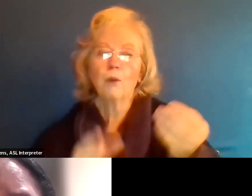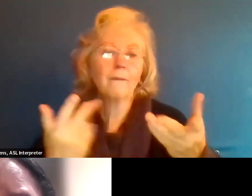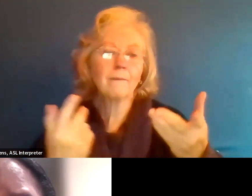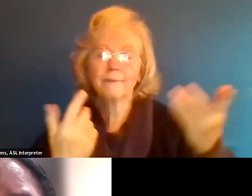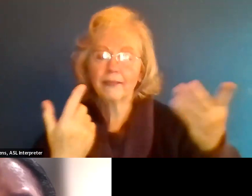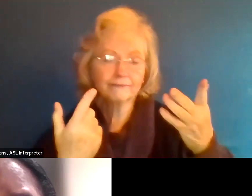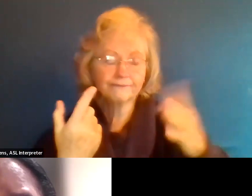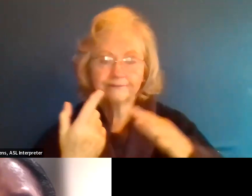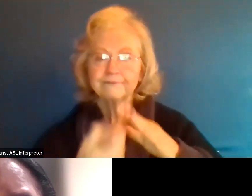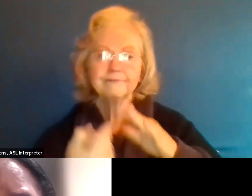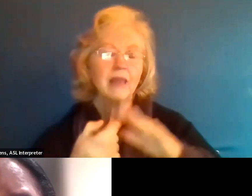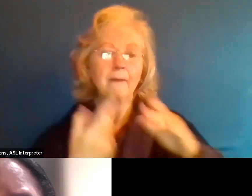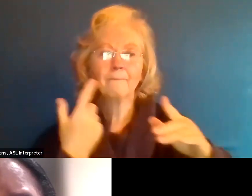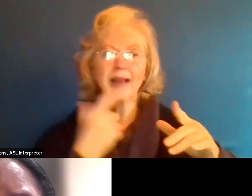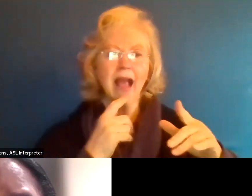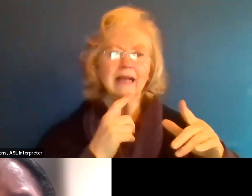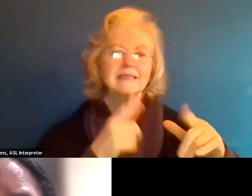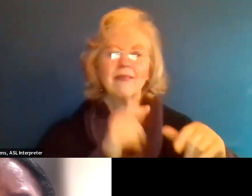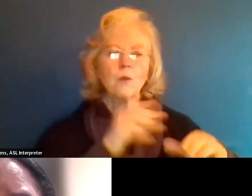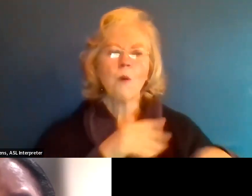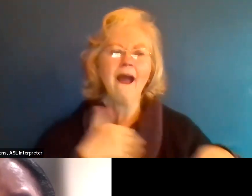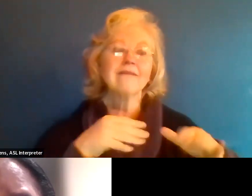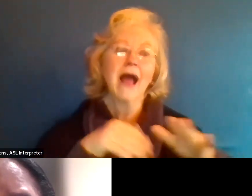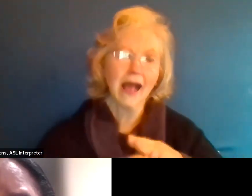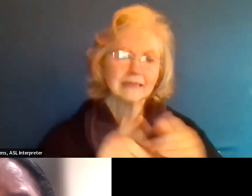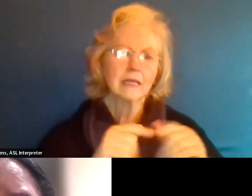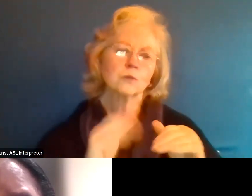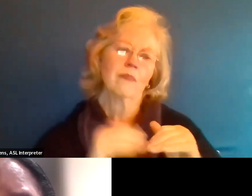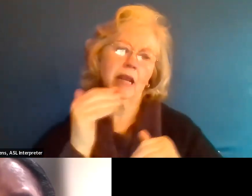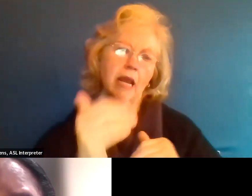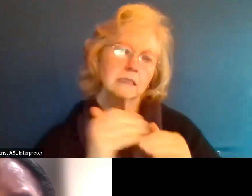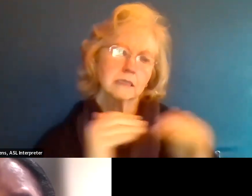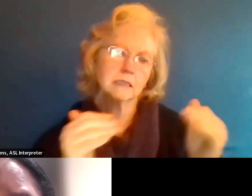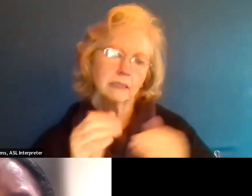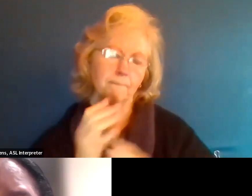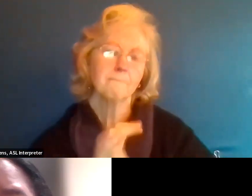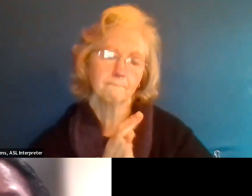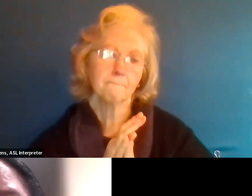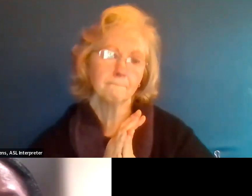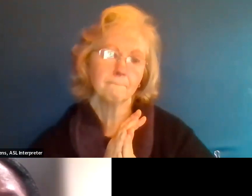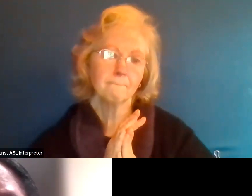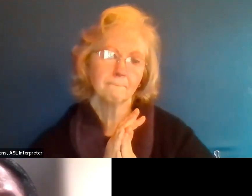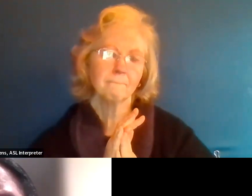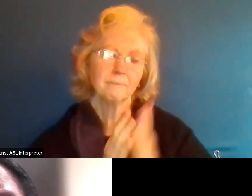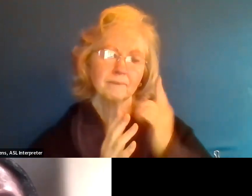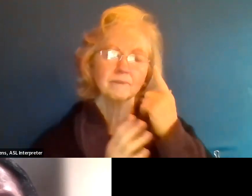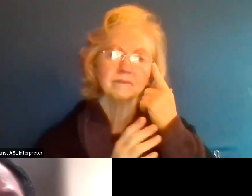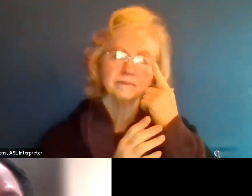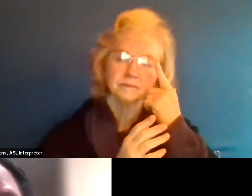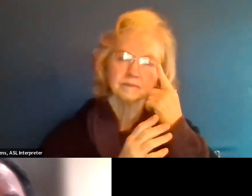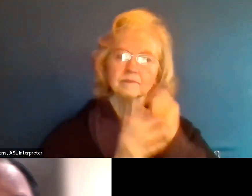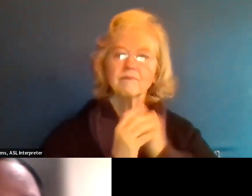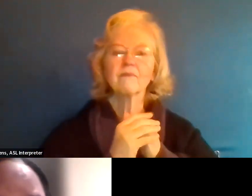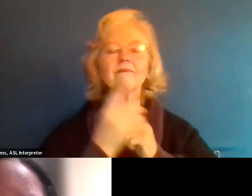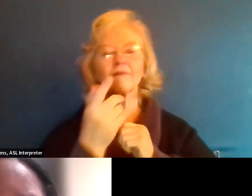being lost because the access to the next step in the pipeline is not being made accessible. But Right. that makes